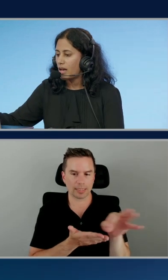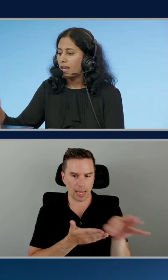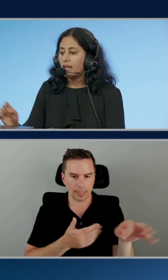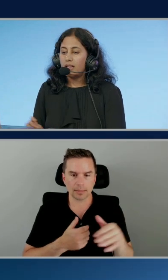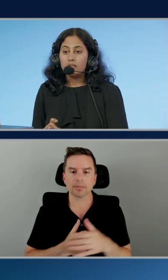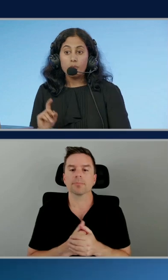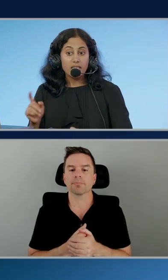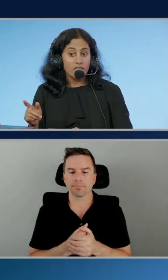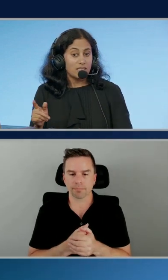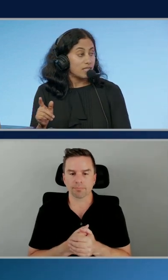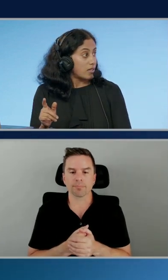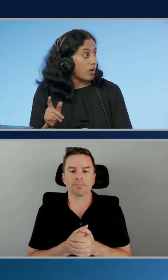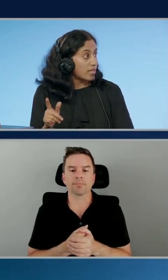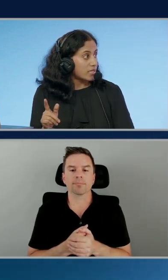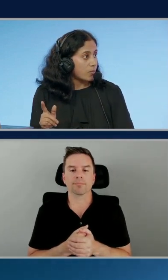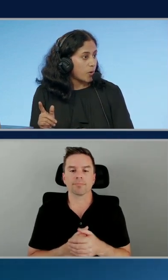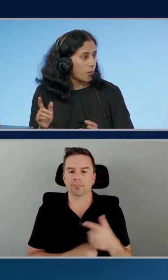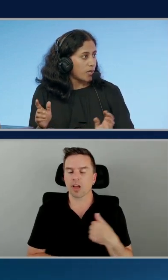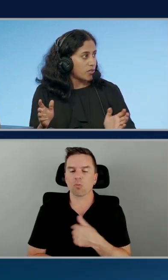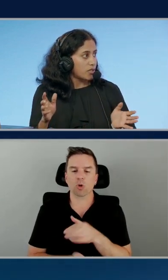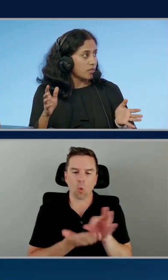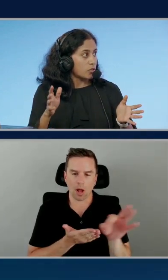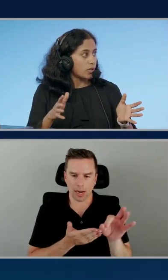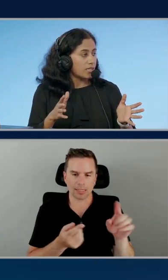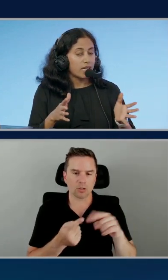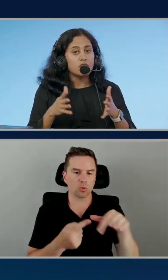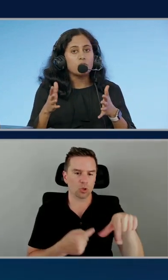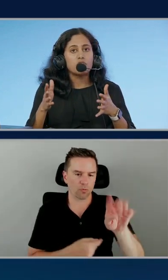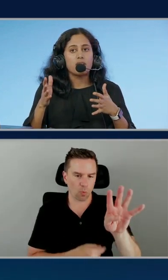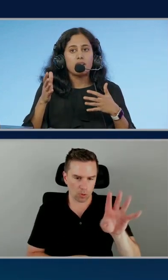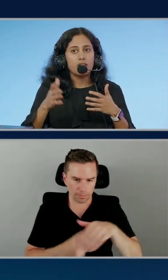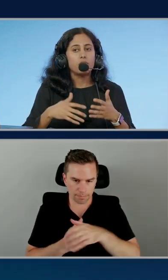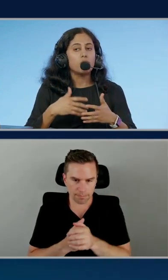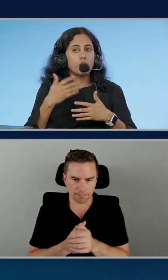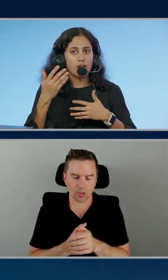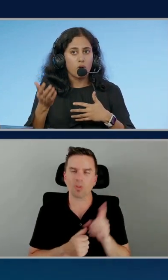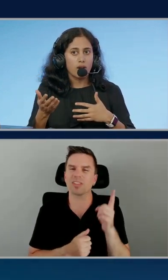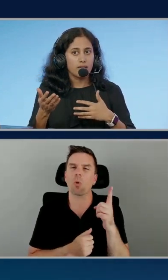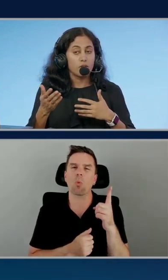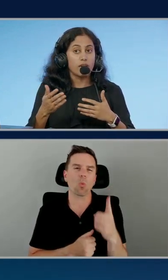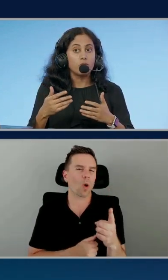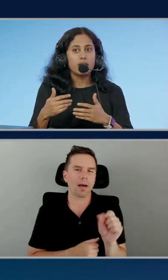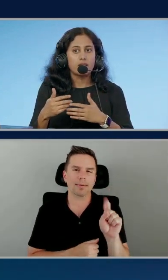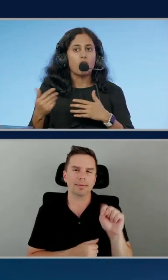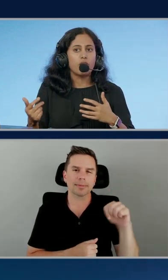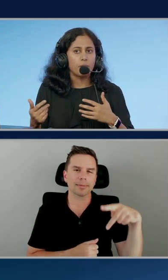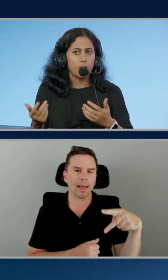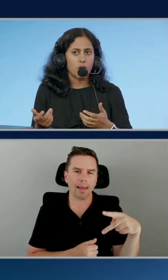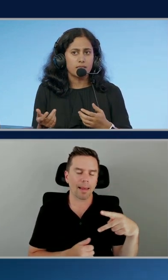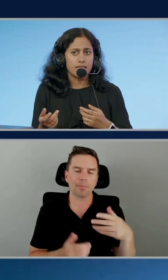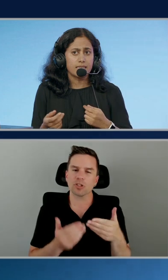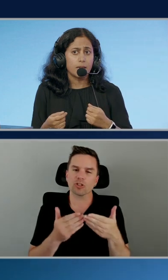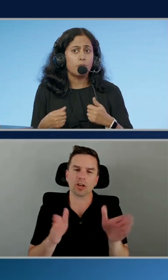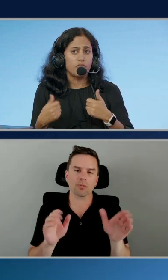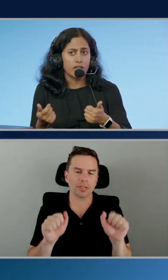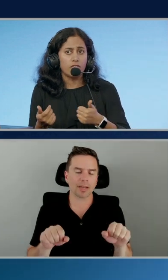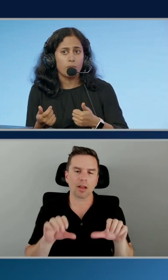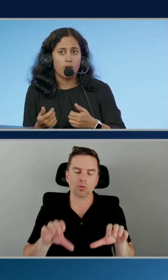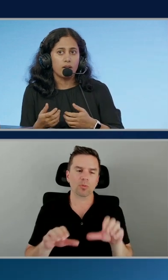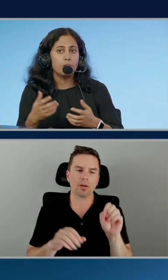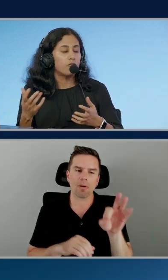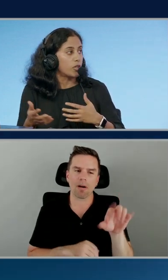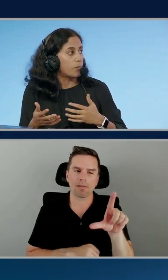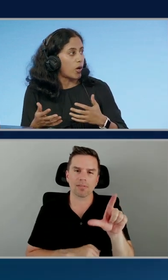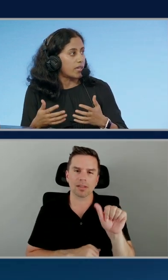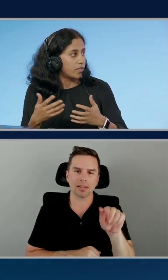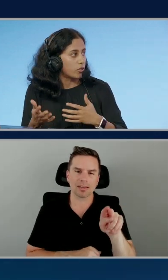Q4. So by the way, this is a one-step operation so that customers generally, you can go and you can do it as an offline pre-processing step for a given